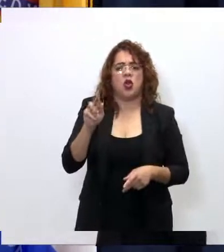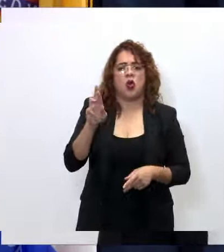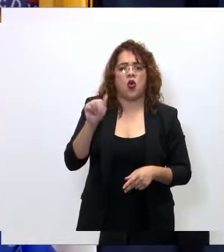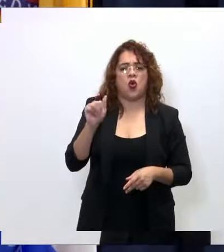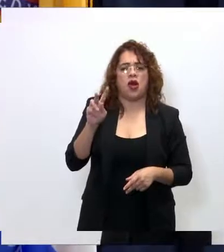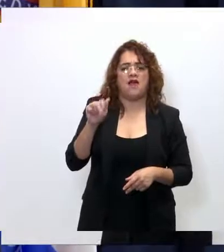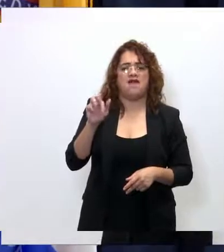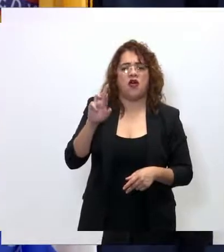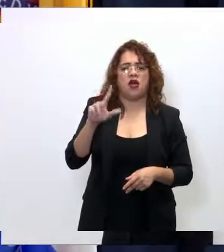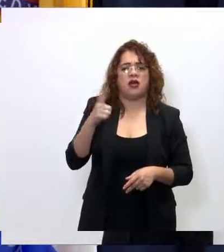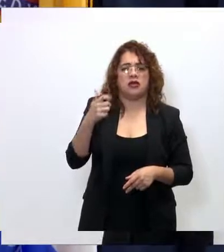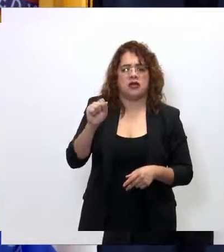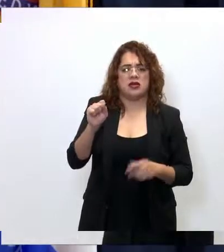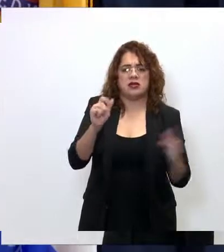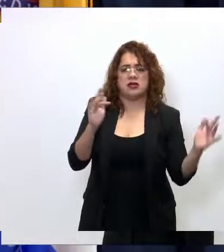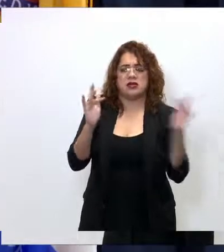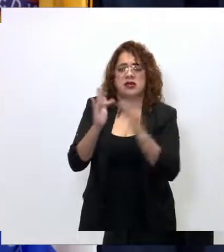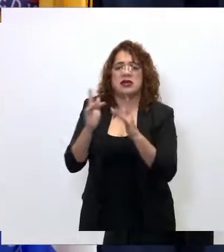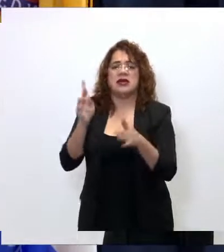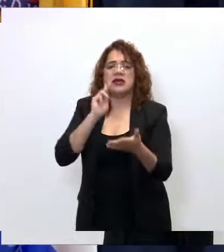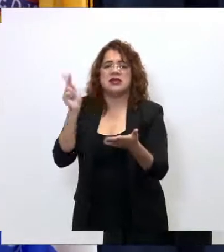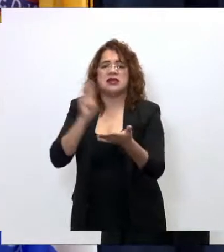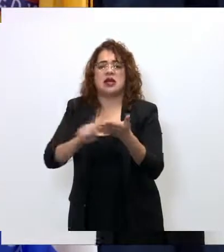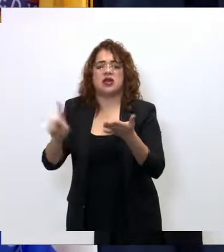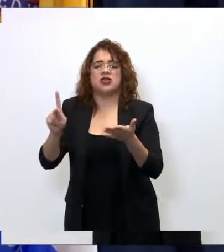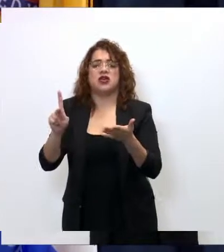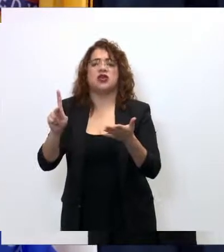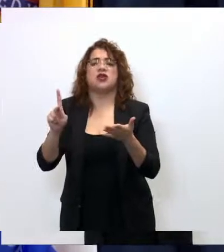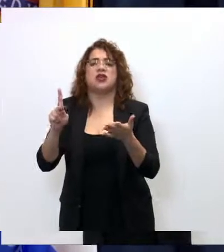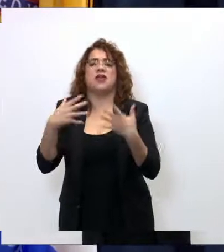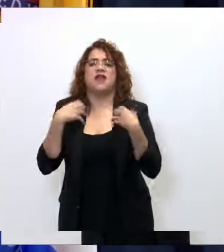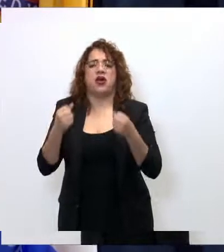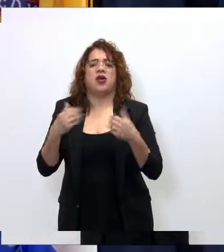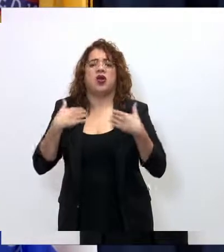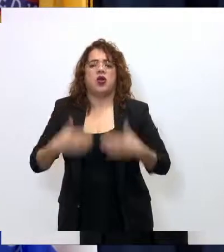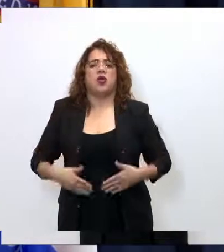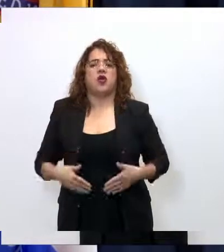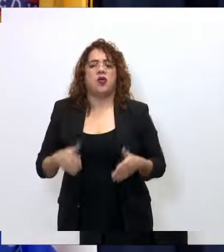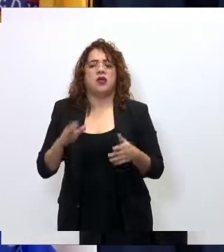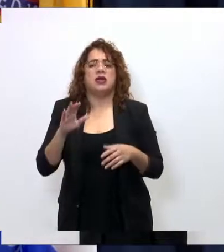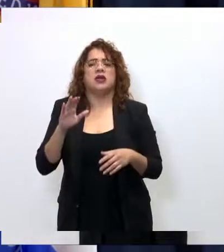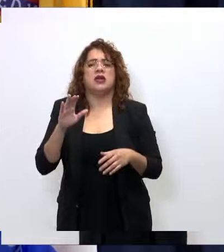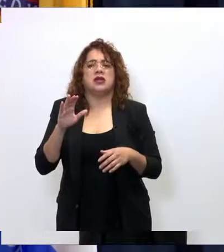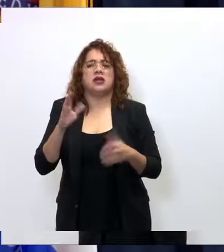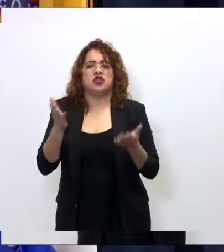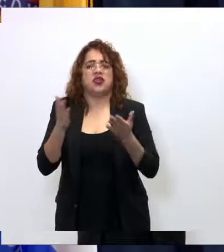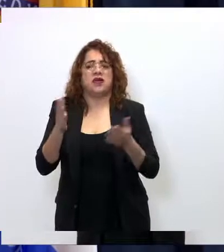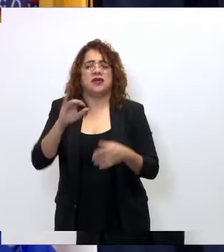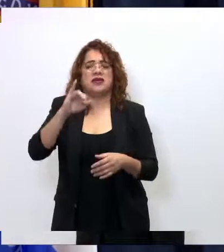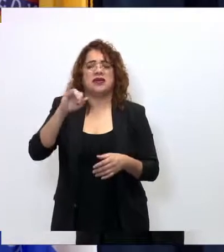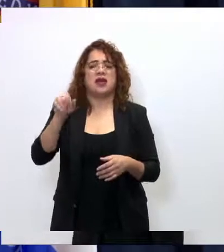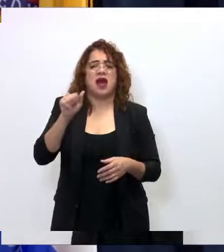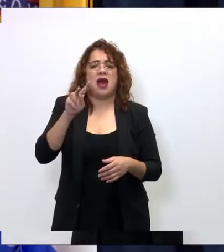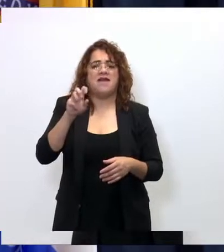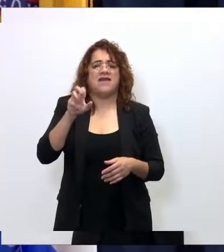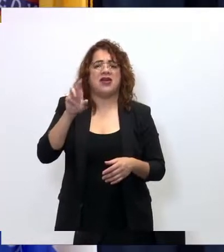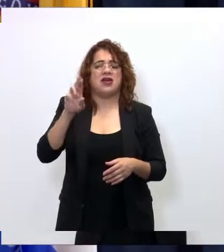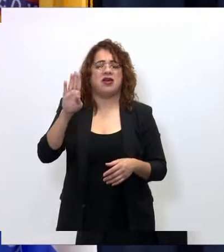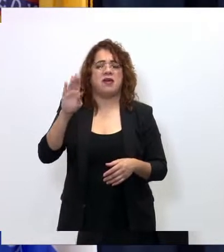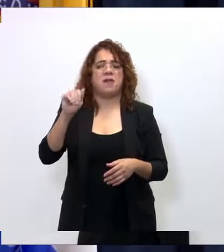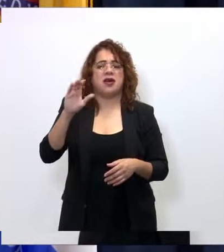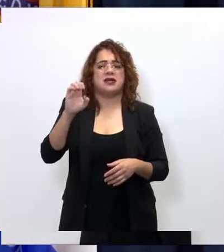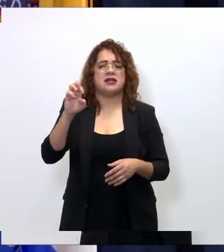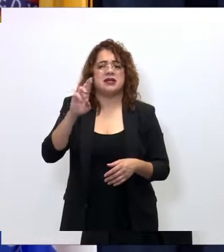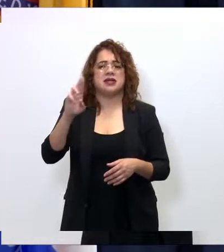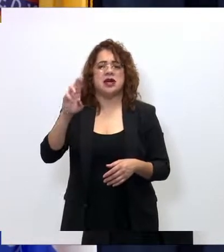contacted directly by Secretary of Health and Human Services Javier Becerra directly with a personal request to consider that site